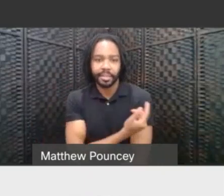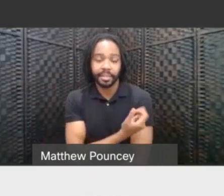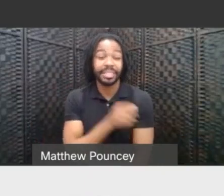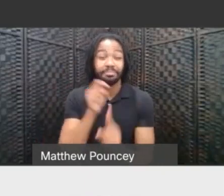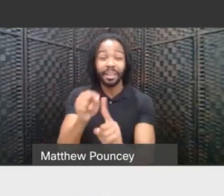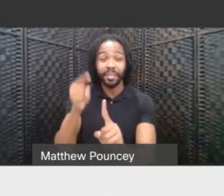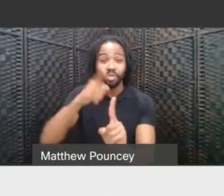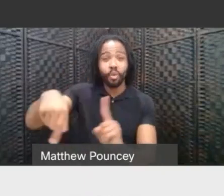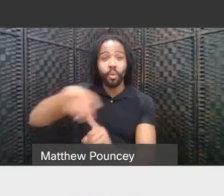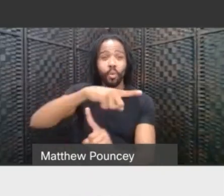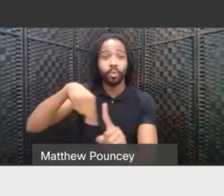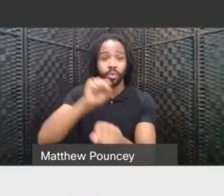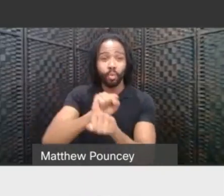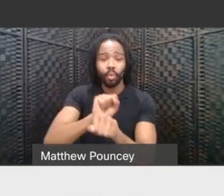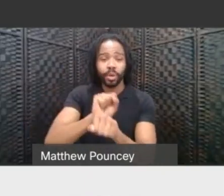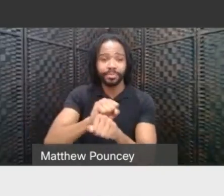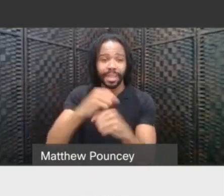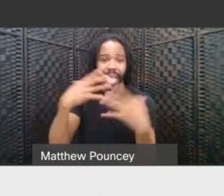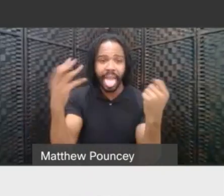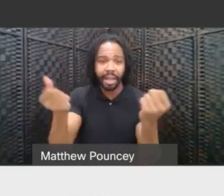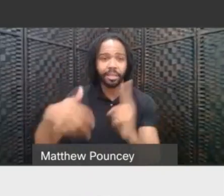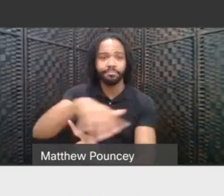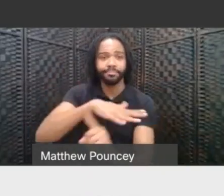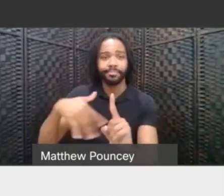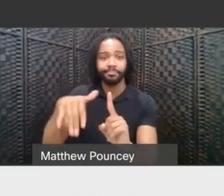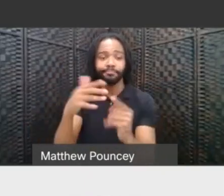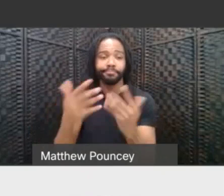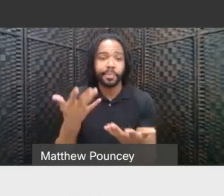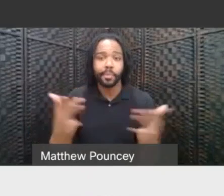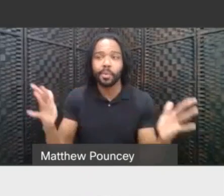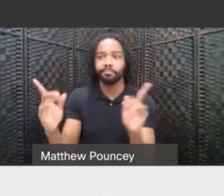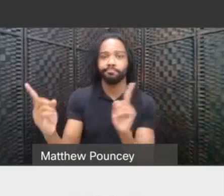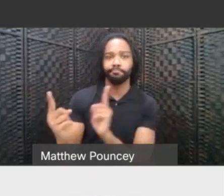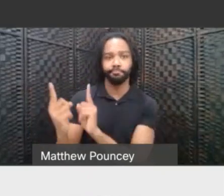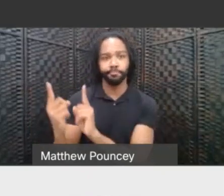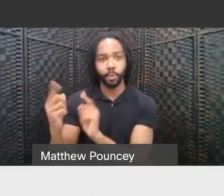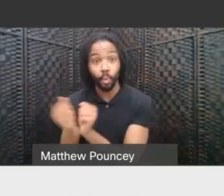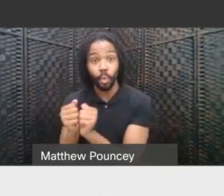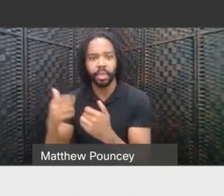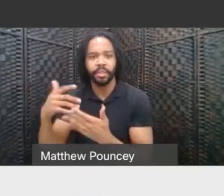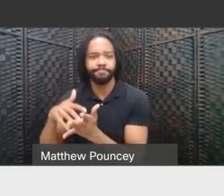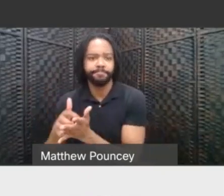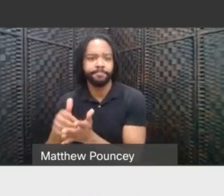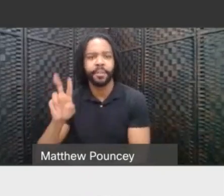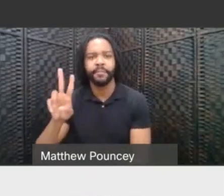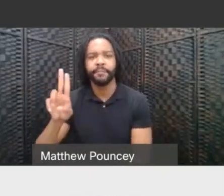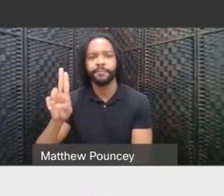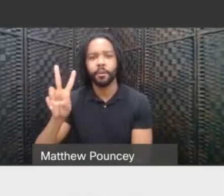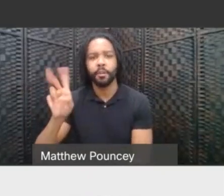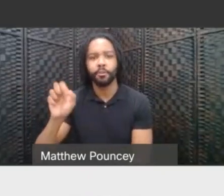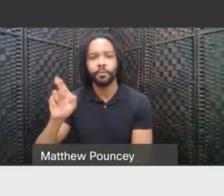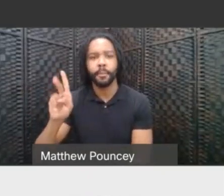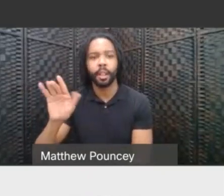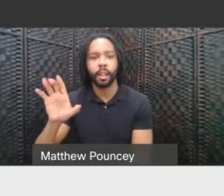settings where there's where they could be coming into contact with vulnerable populations, and that